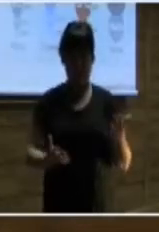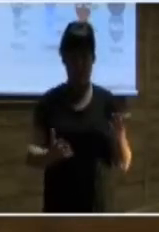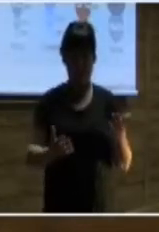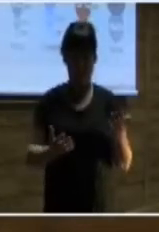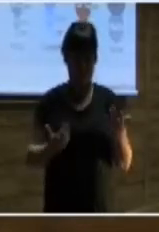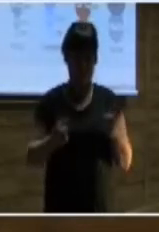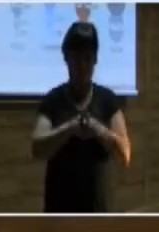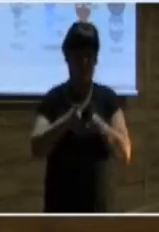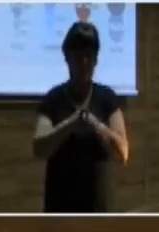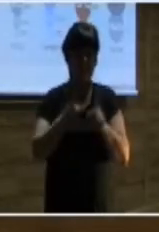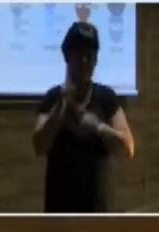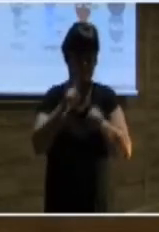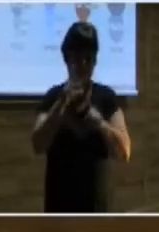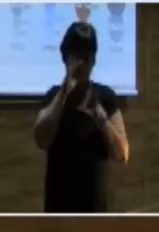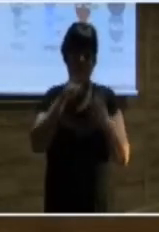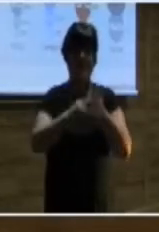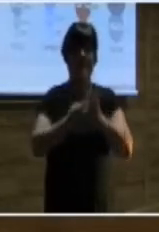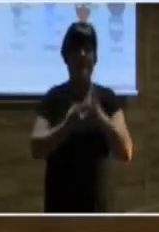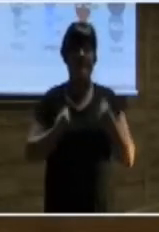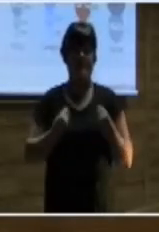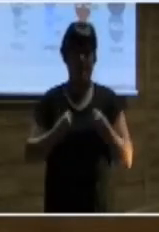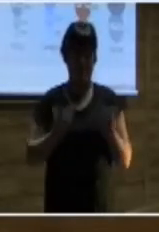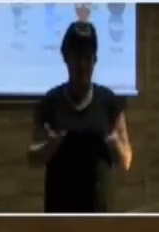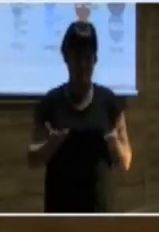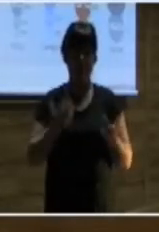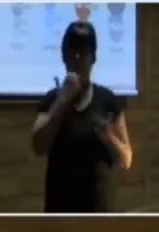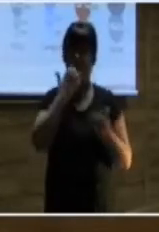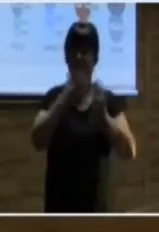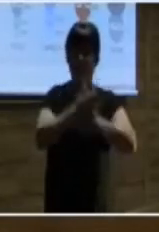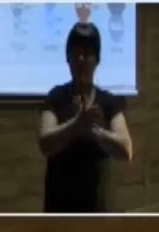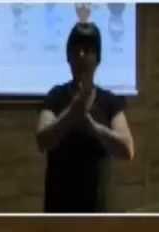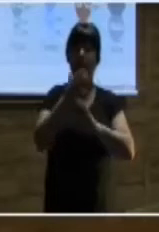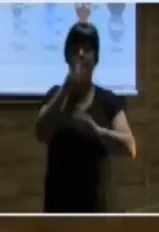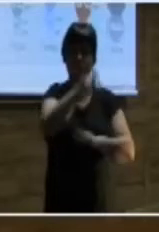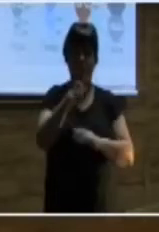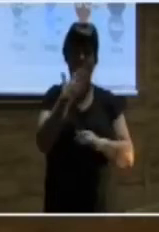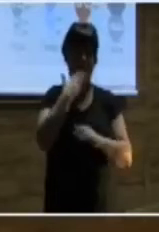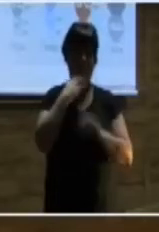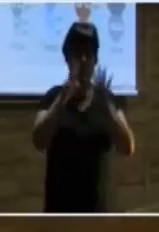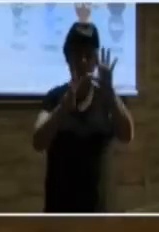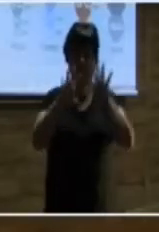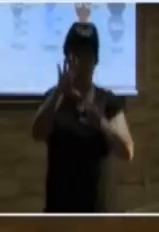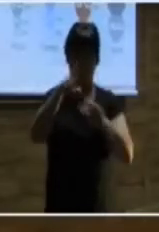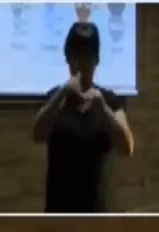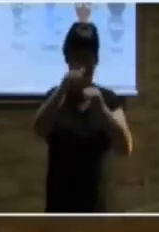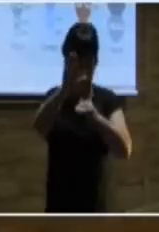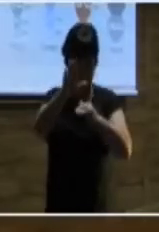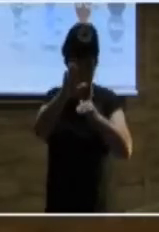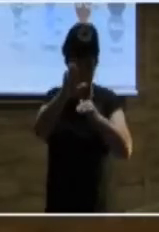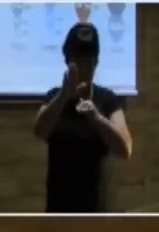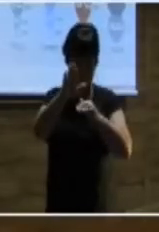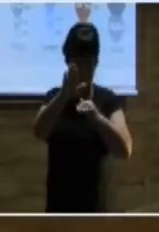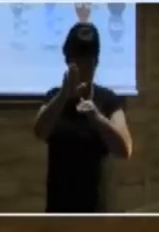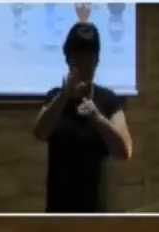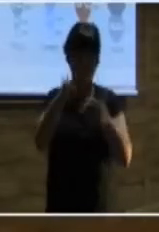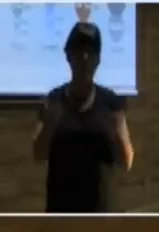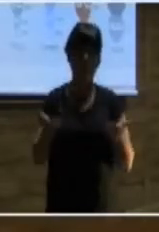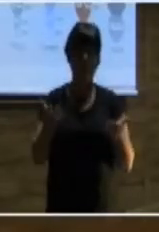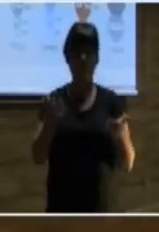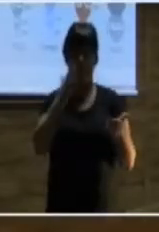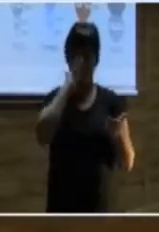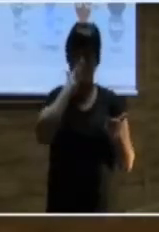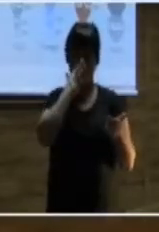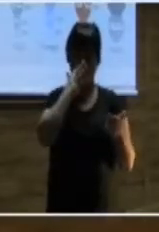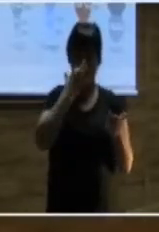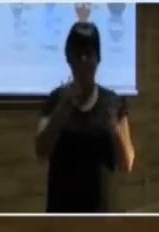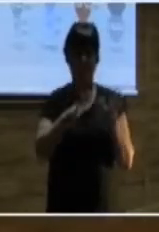over, the prevalence there is roughly about 1 in 3. 1 in 3 people aged 85 and above will